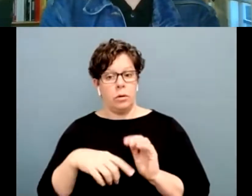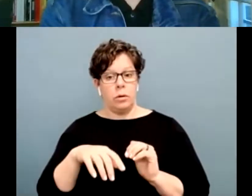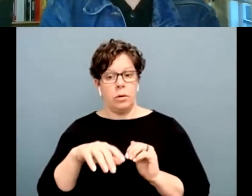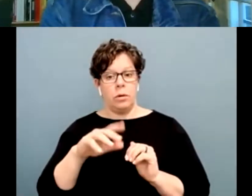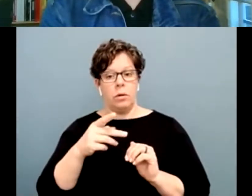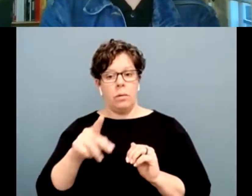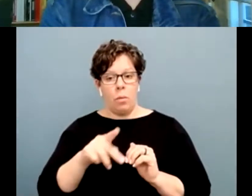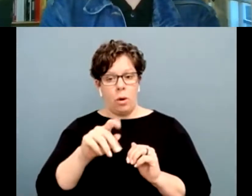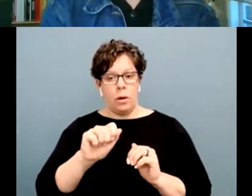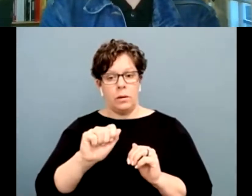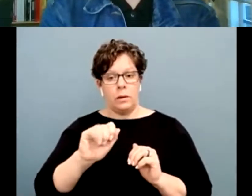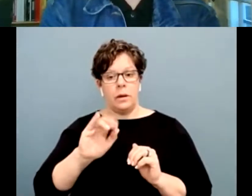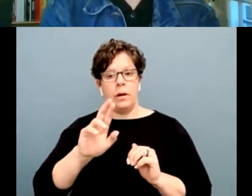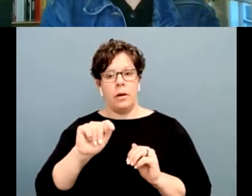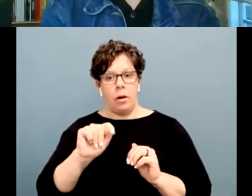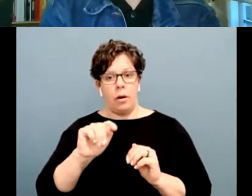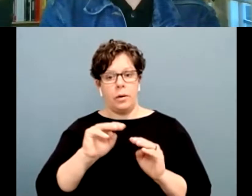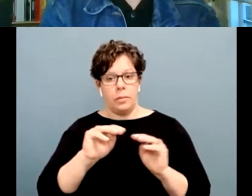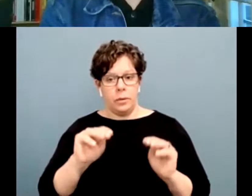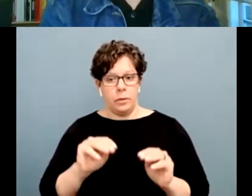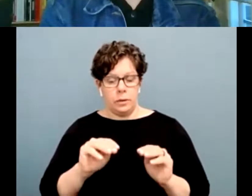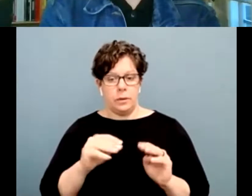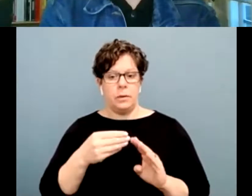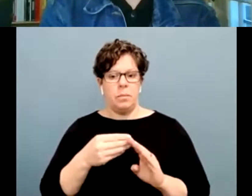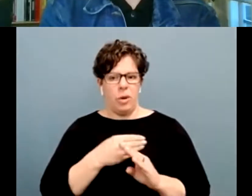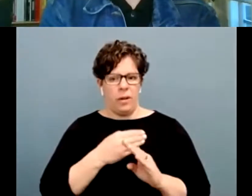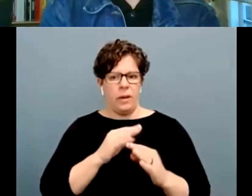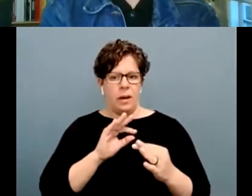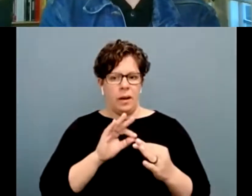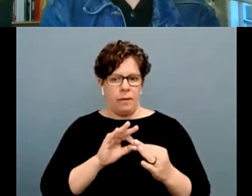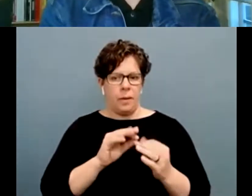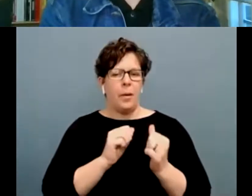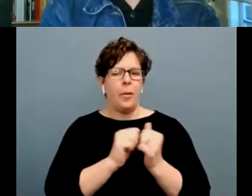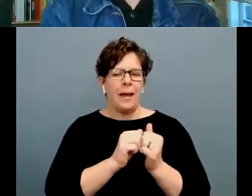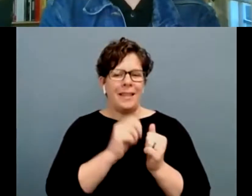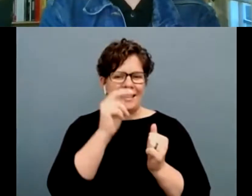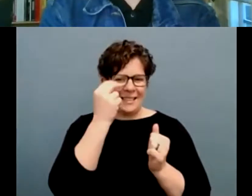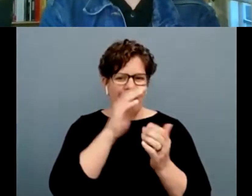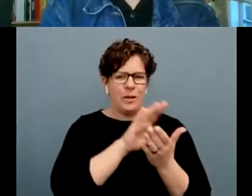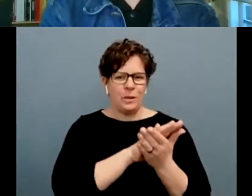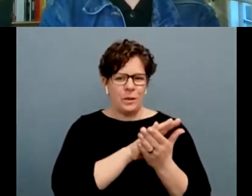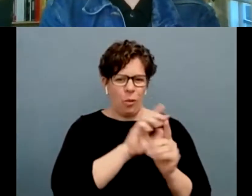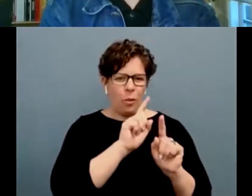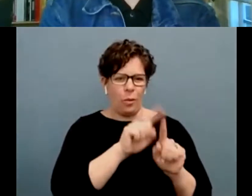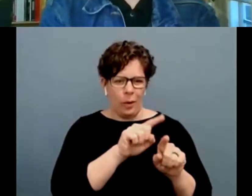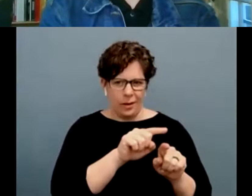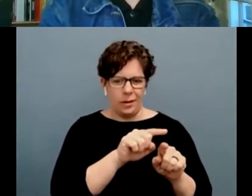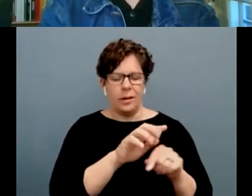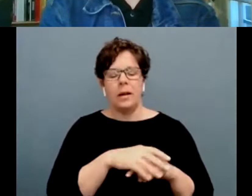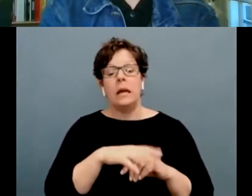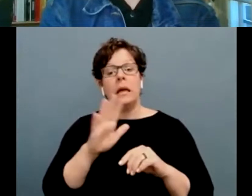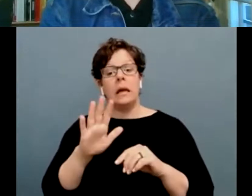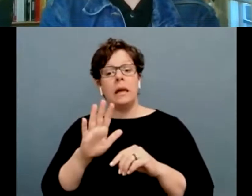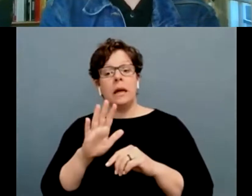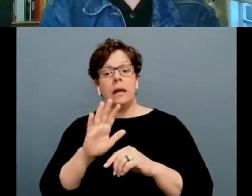Portland Art Museum, which was previously affiliated with the school that his nephew was attending. His family was